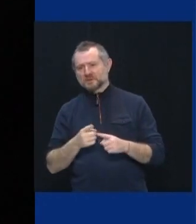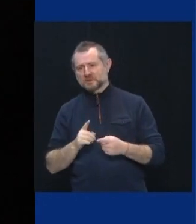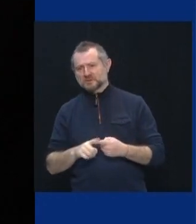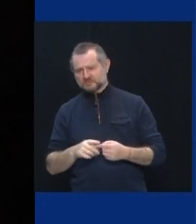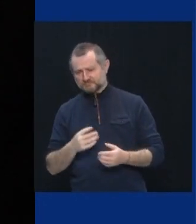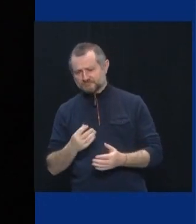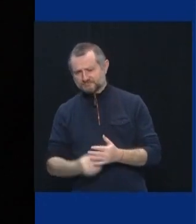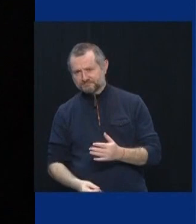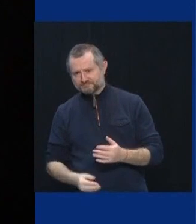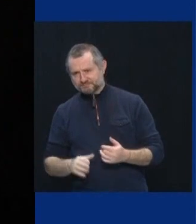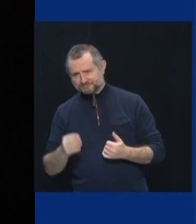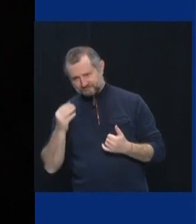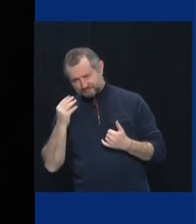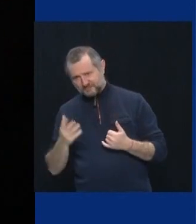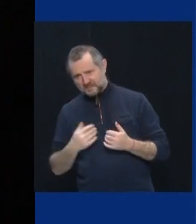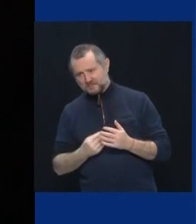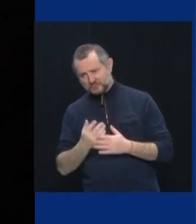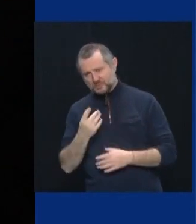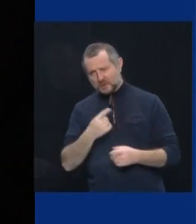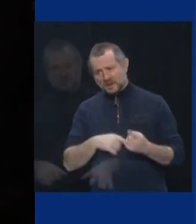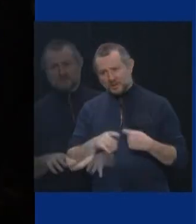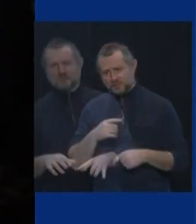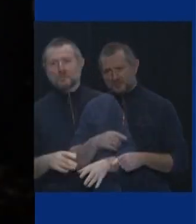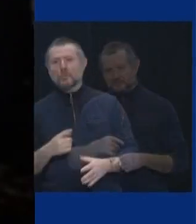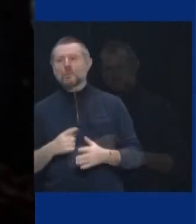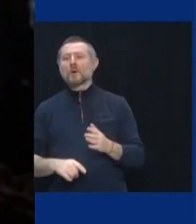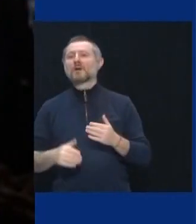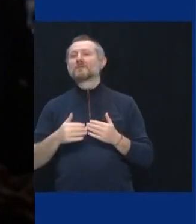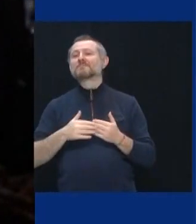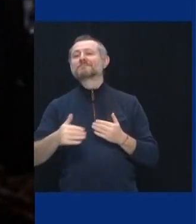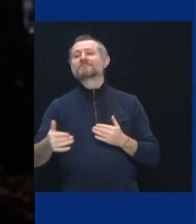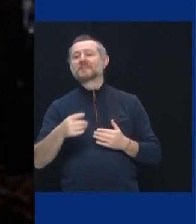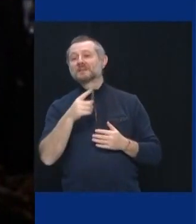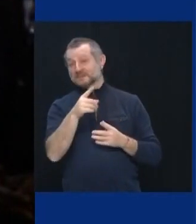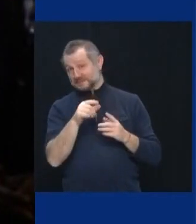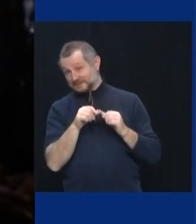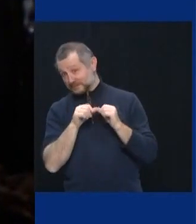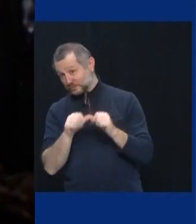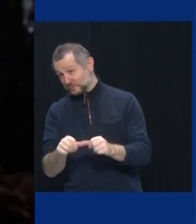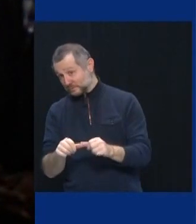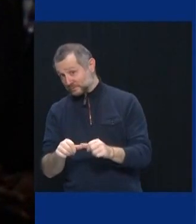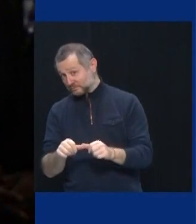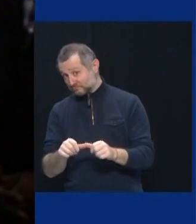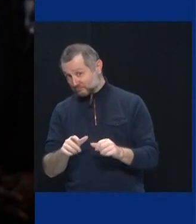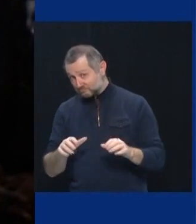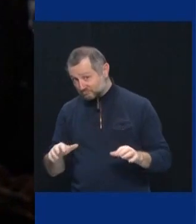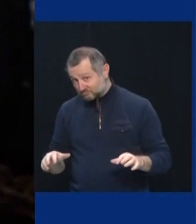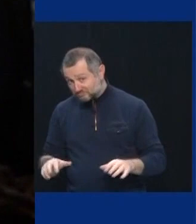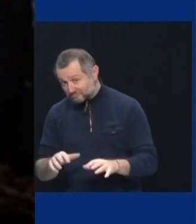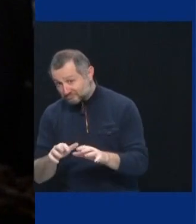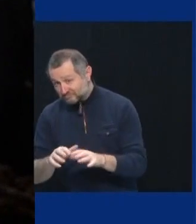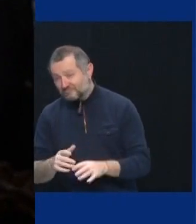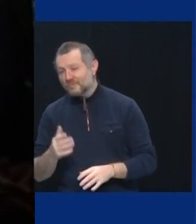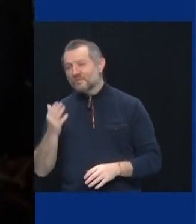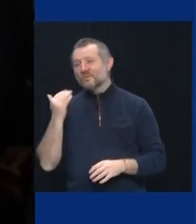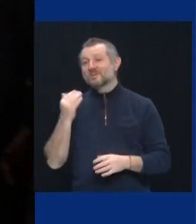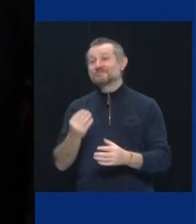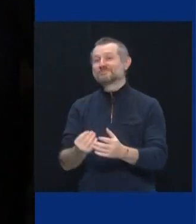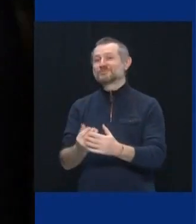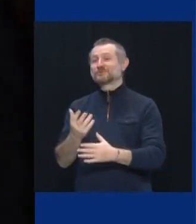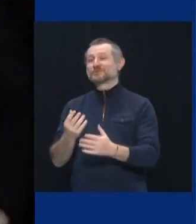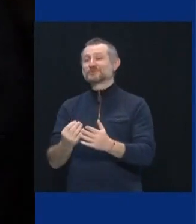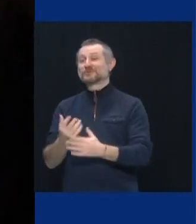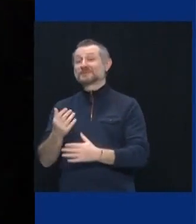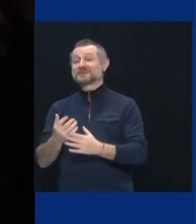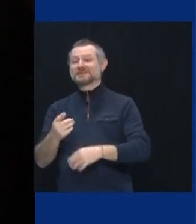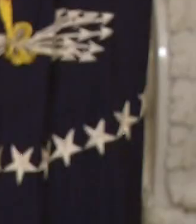the investigation, while praising and thanking the governor for his leadership, and also quoting another assembly member that everybody, quote, should just